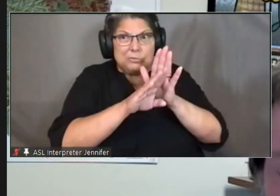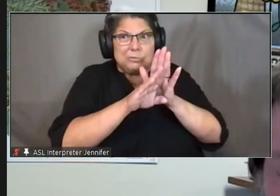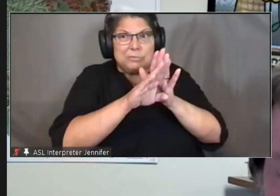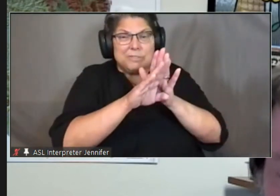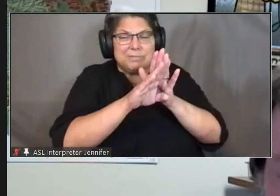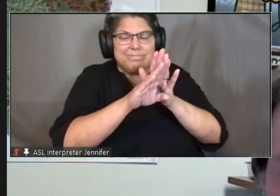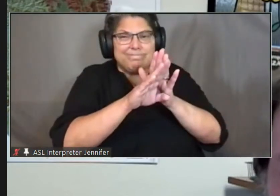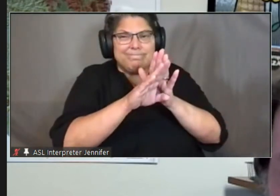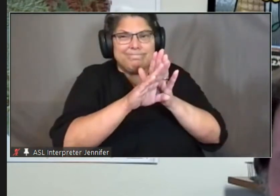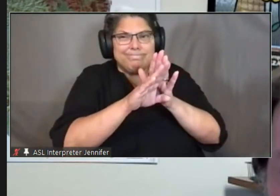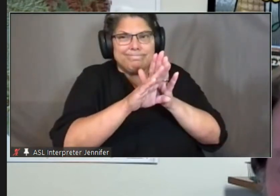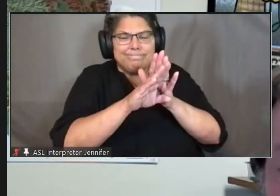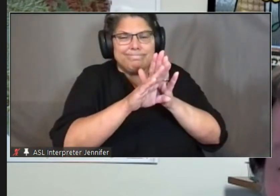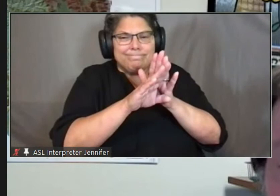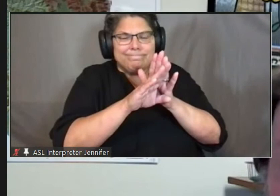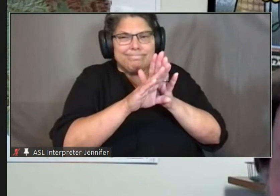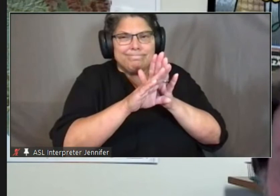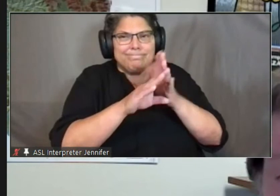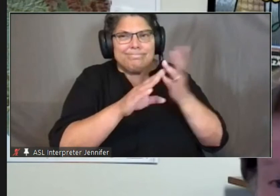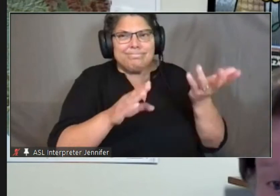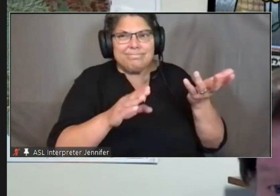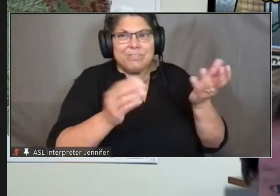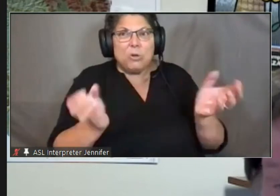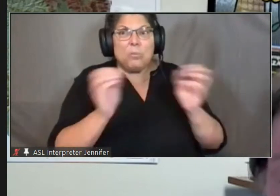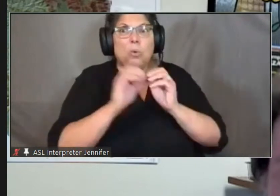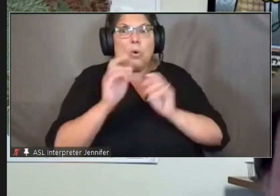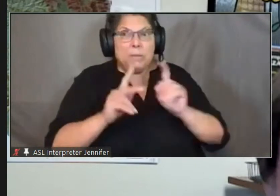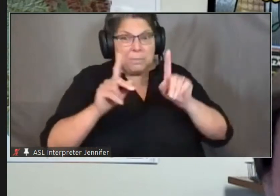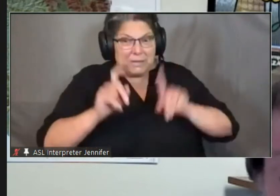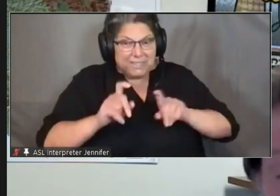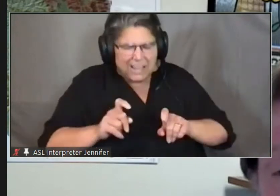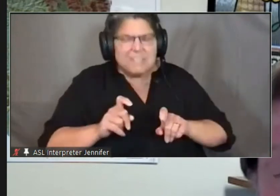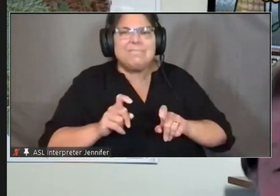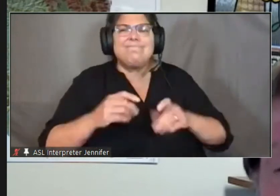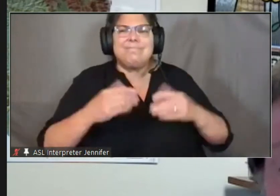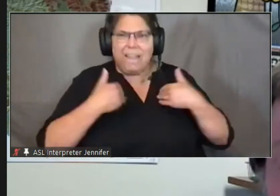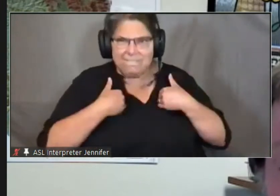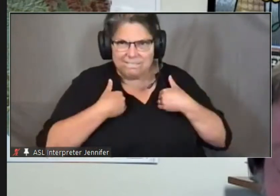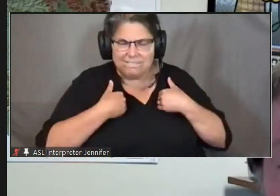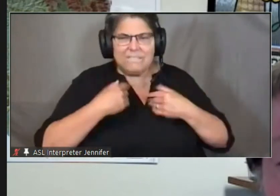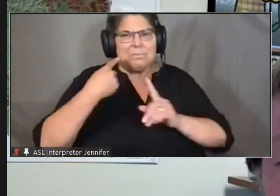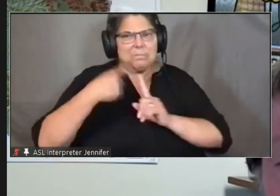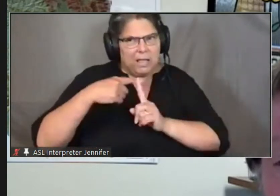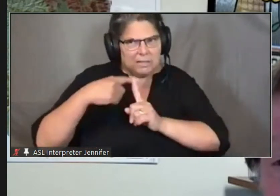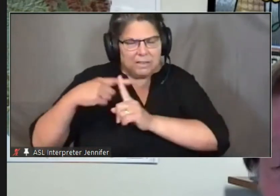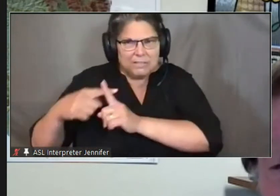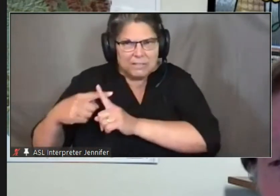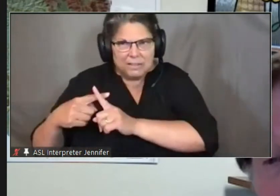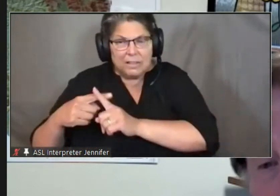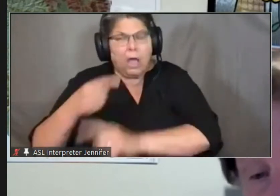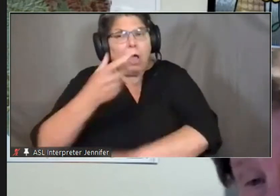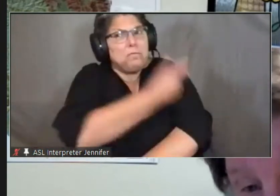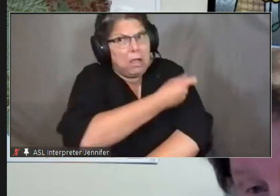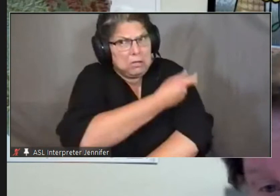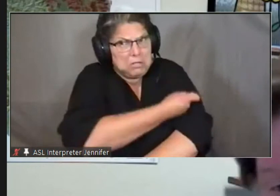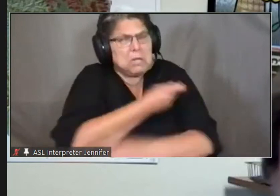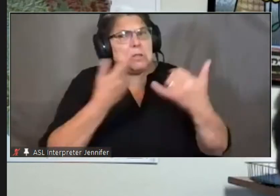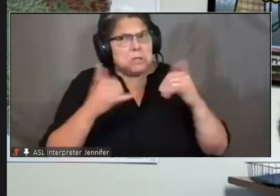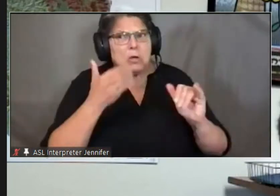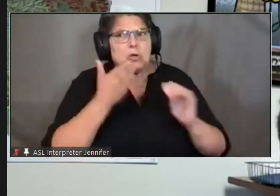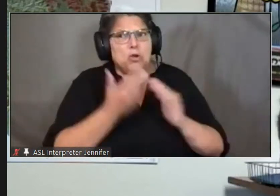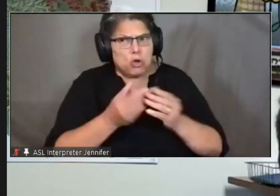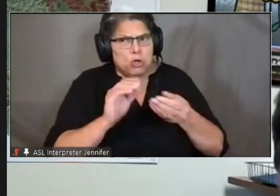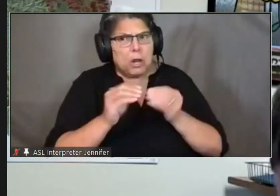and our test positivity went up. Our vaccination rate continued to be very good, and